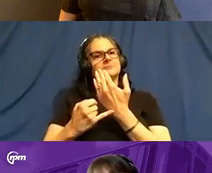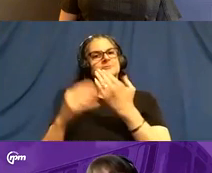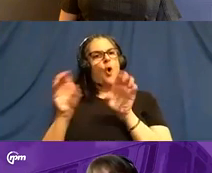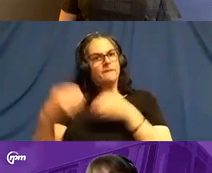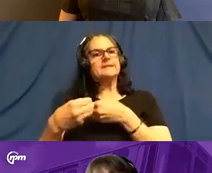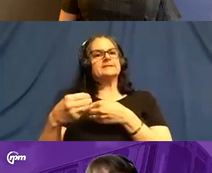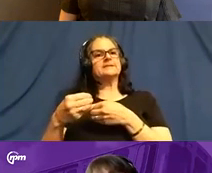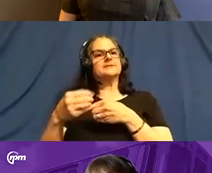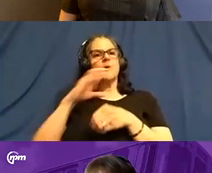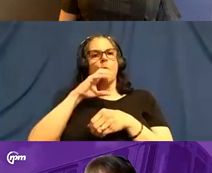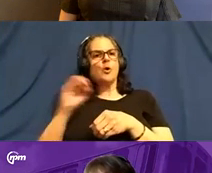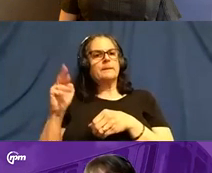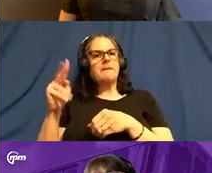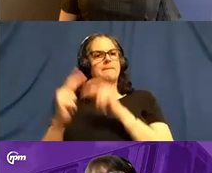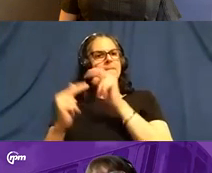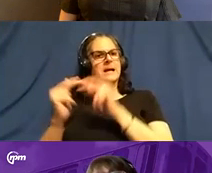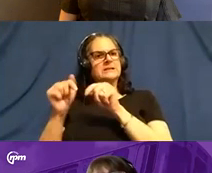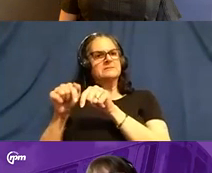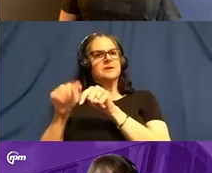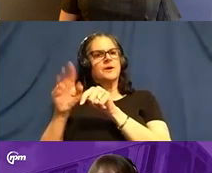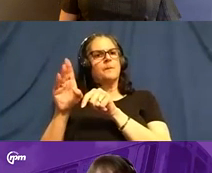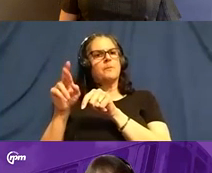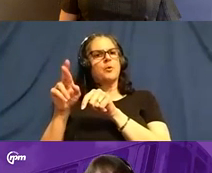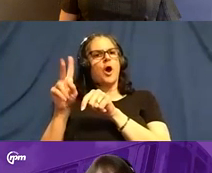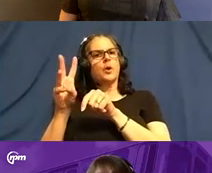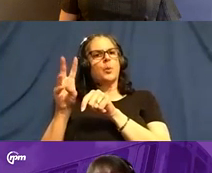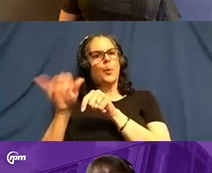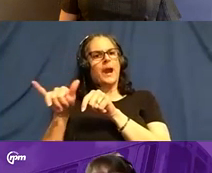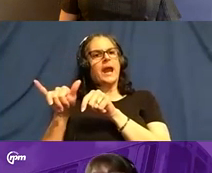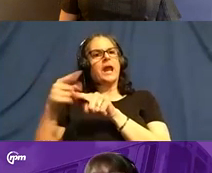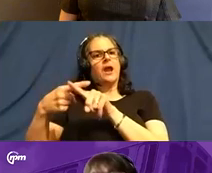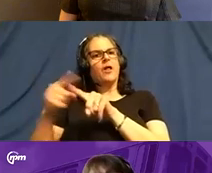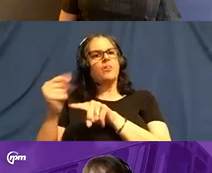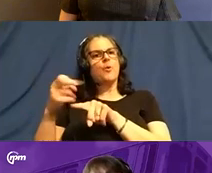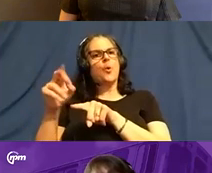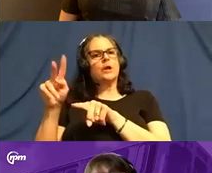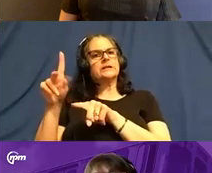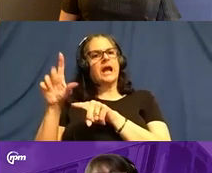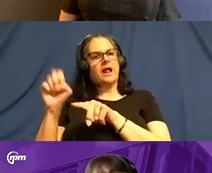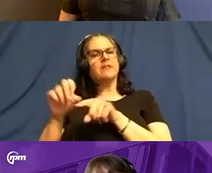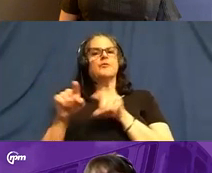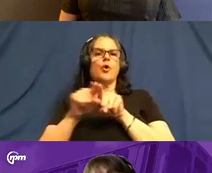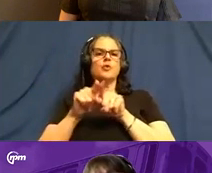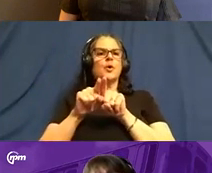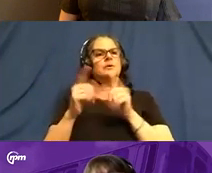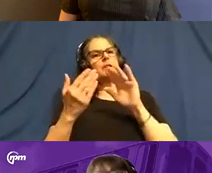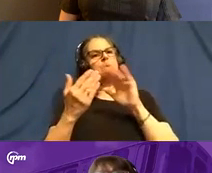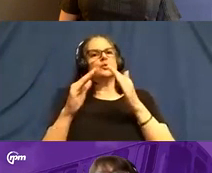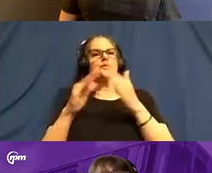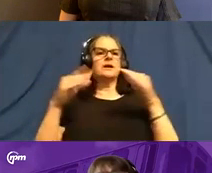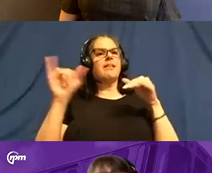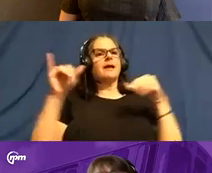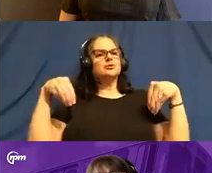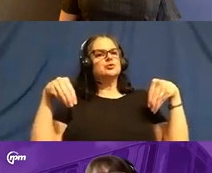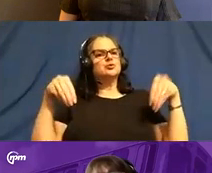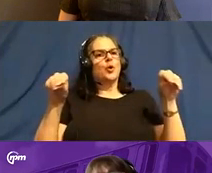a community project storefront, dictated a little bit like what's going on with COVID, of course, in terms of timing,